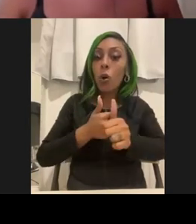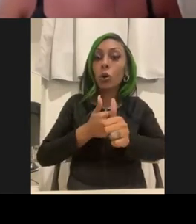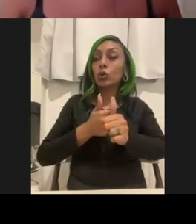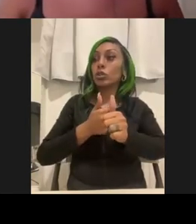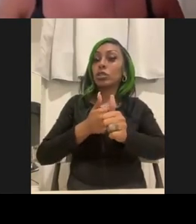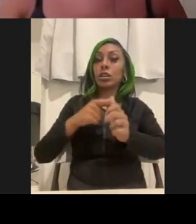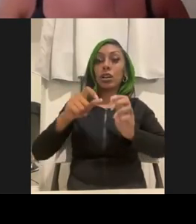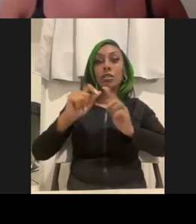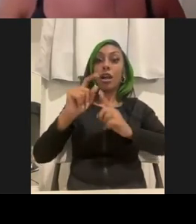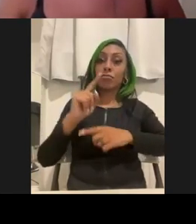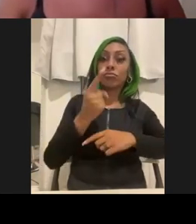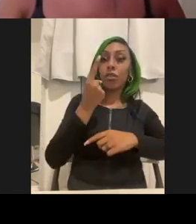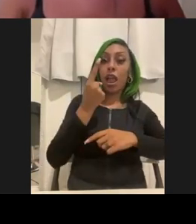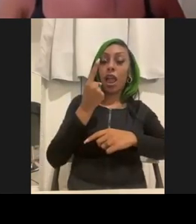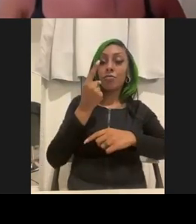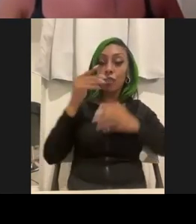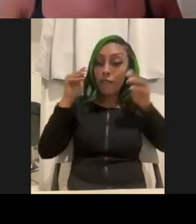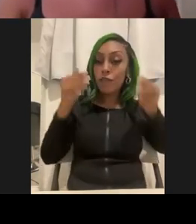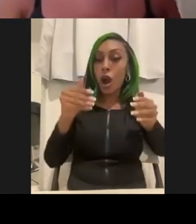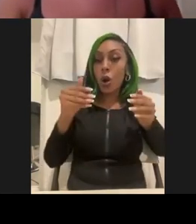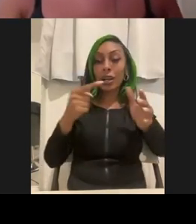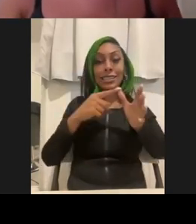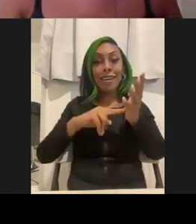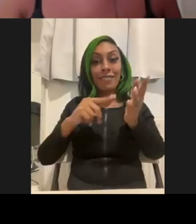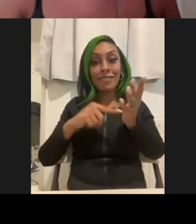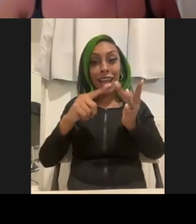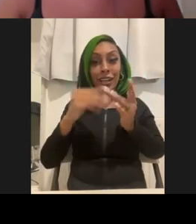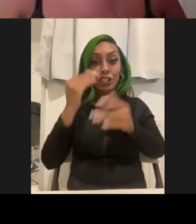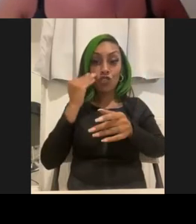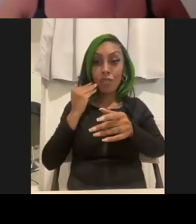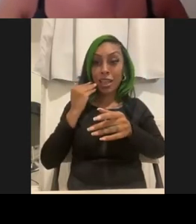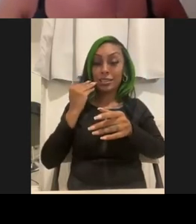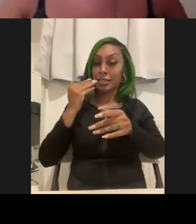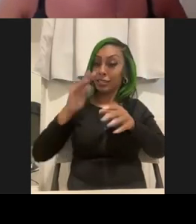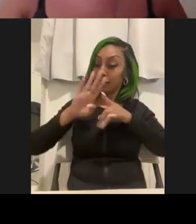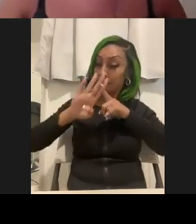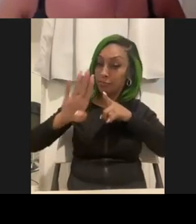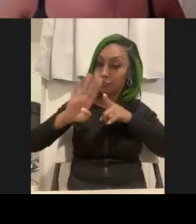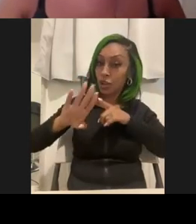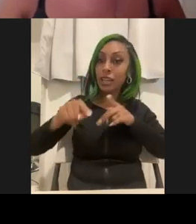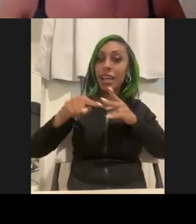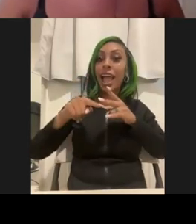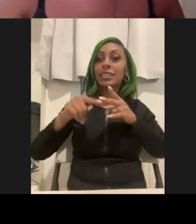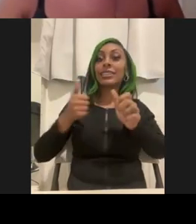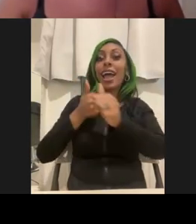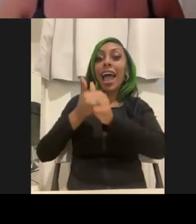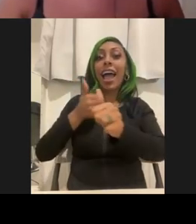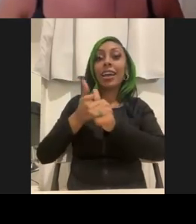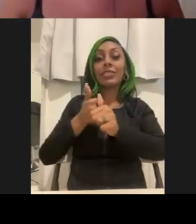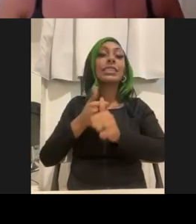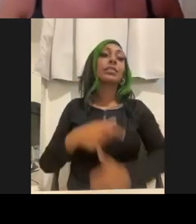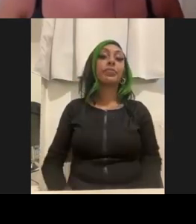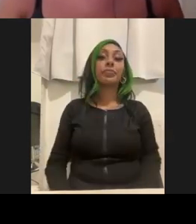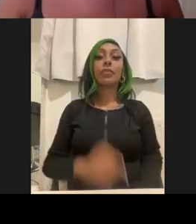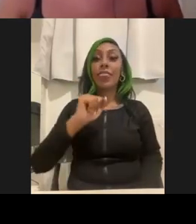focus of anti-racist training, consultancy and advocacy. Respondents reference their lived